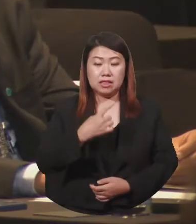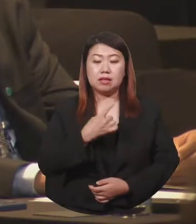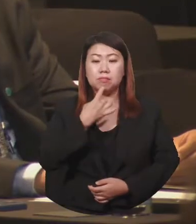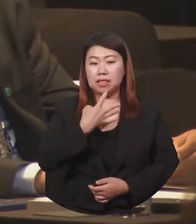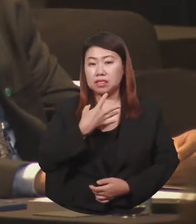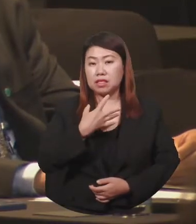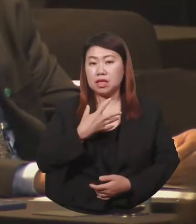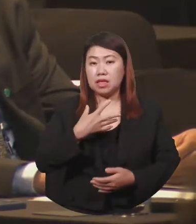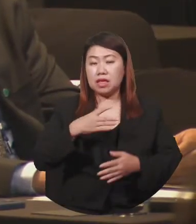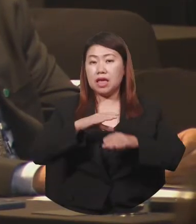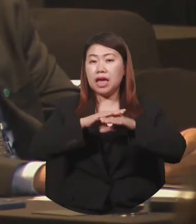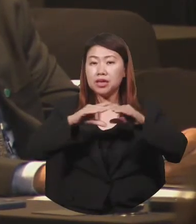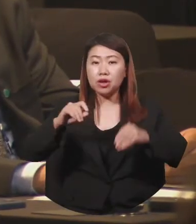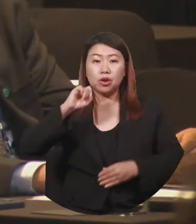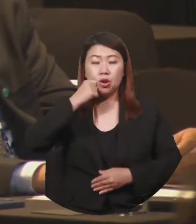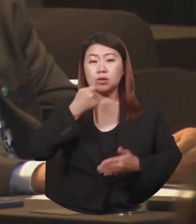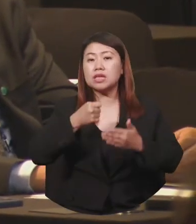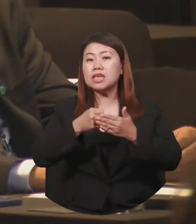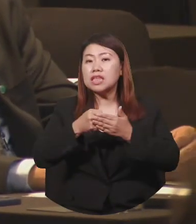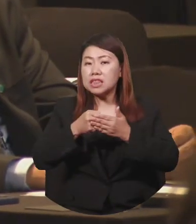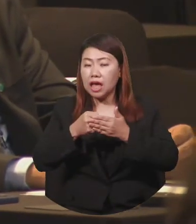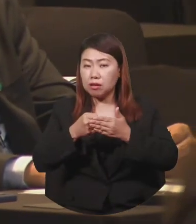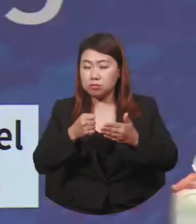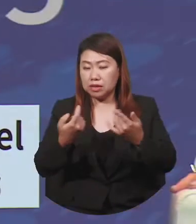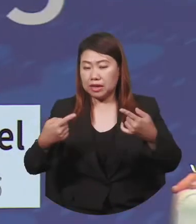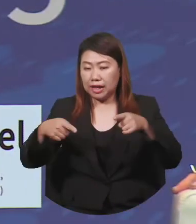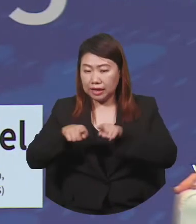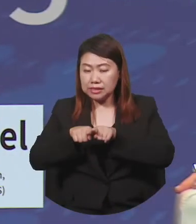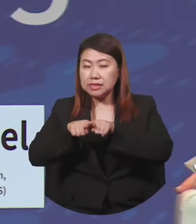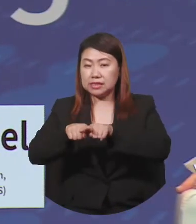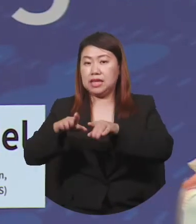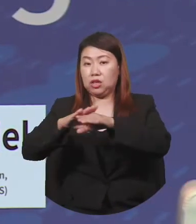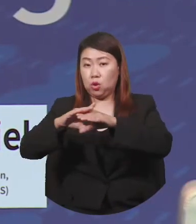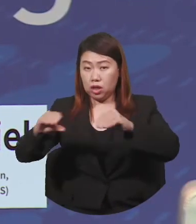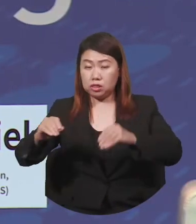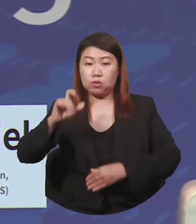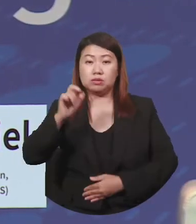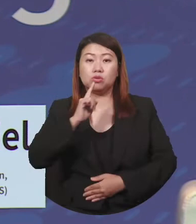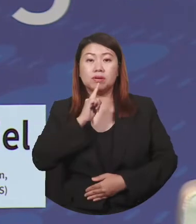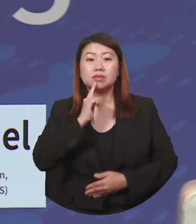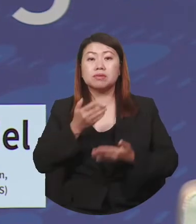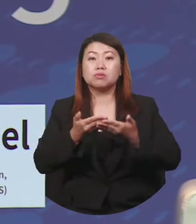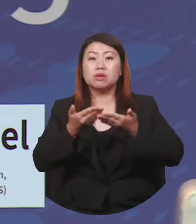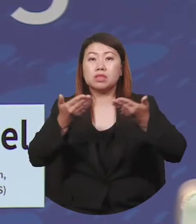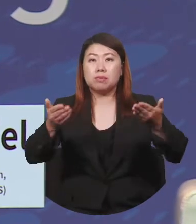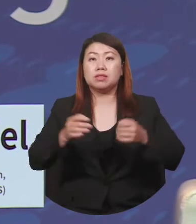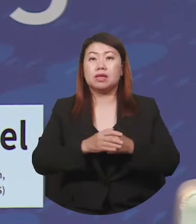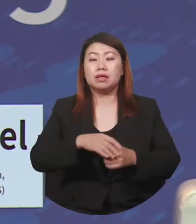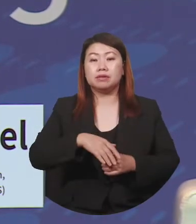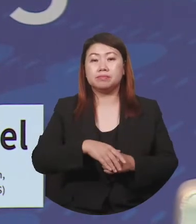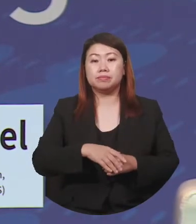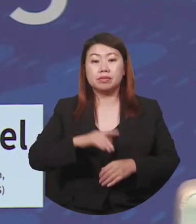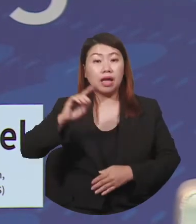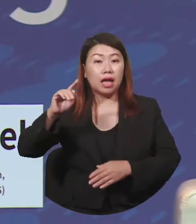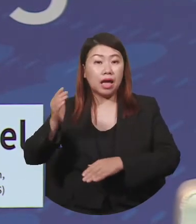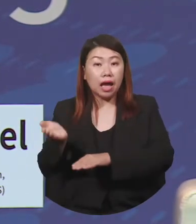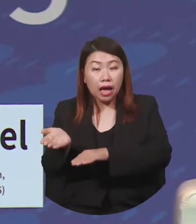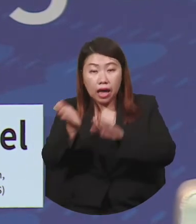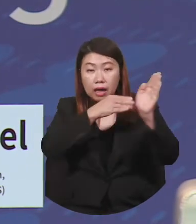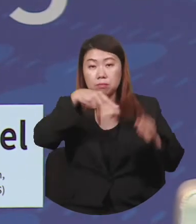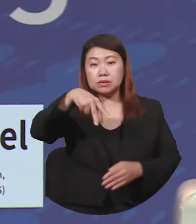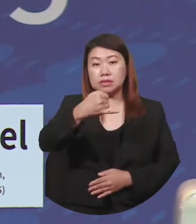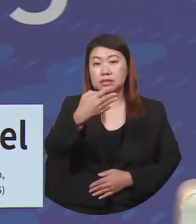you. Yeah, thank you. Let me just identify four quick barriers